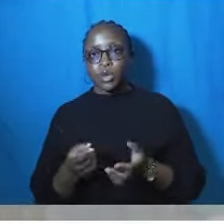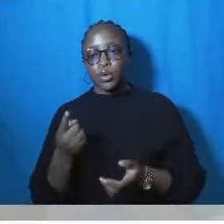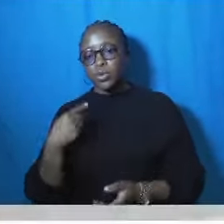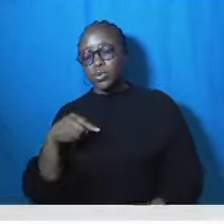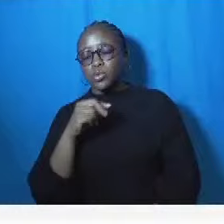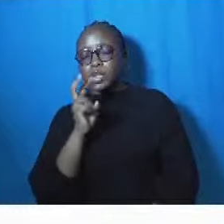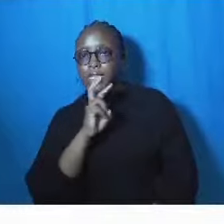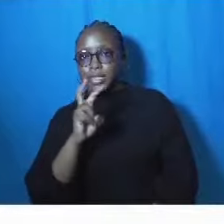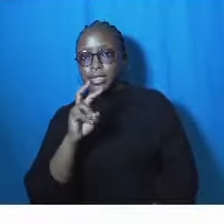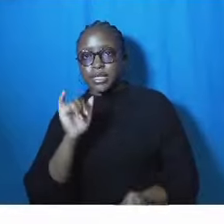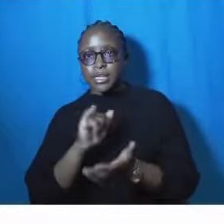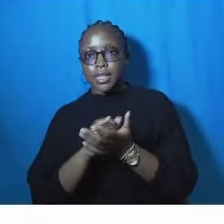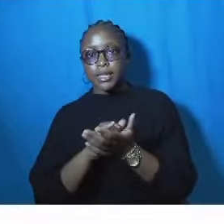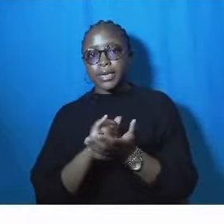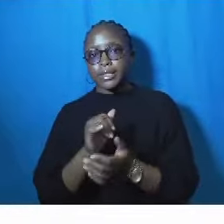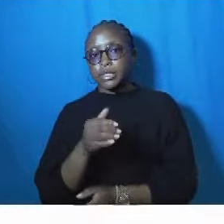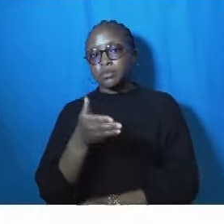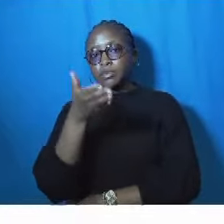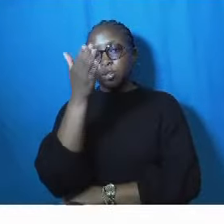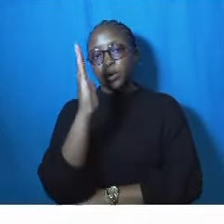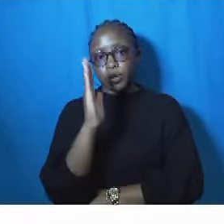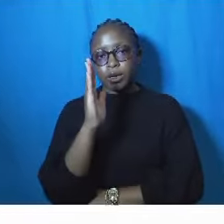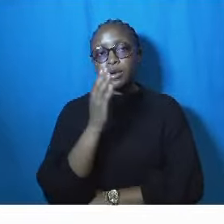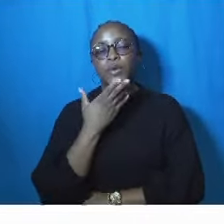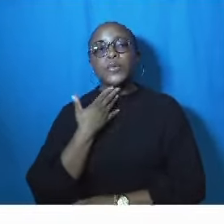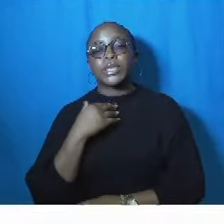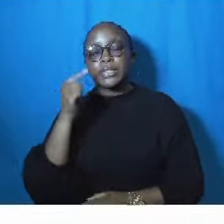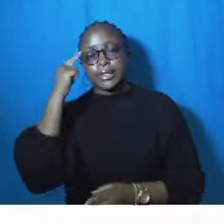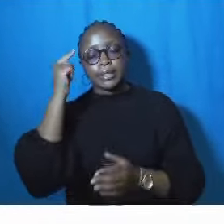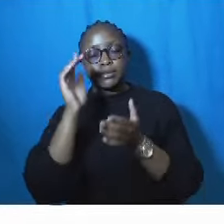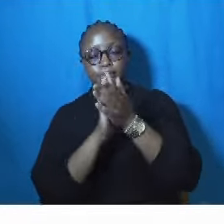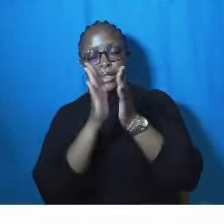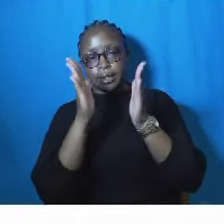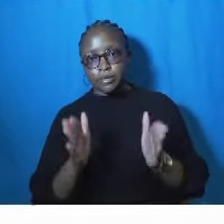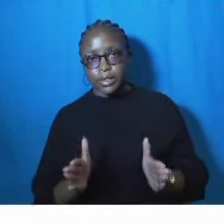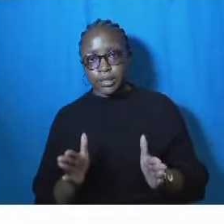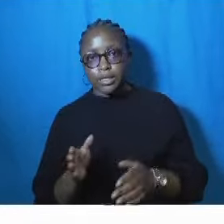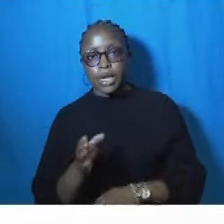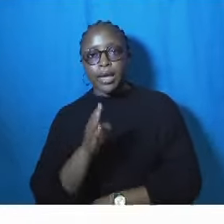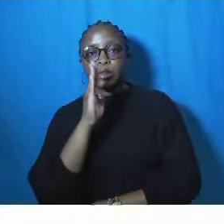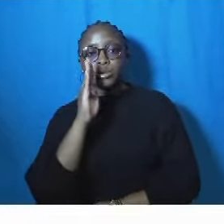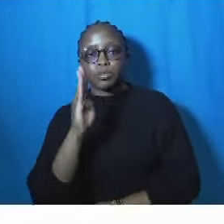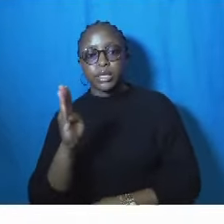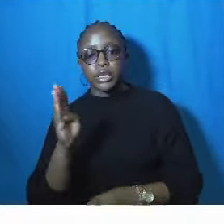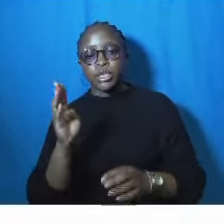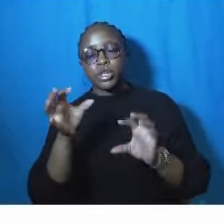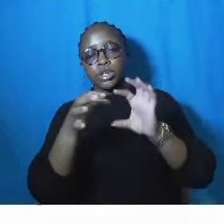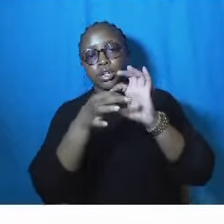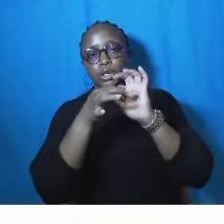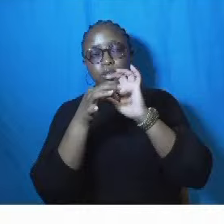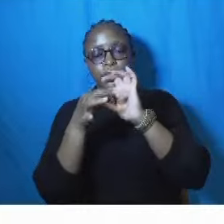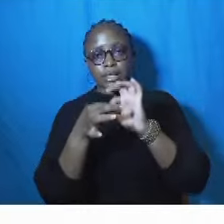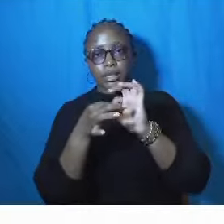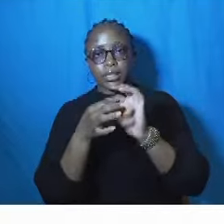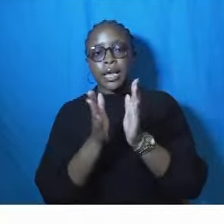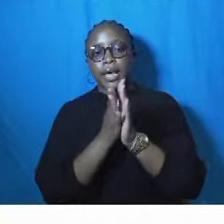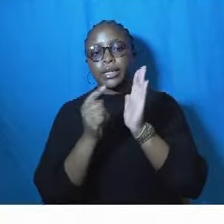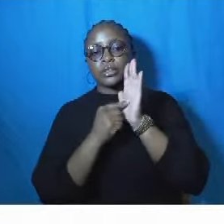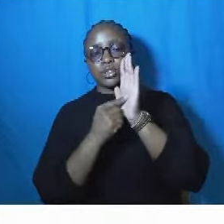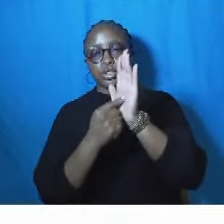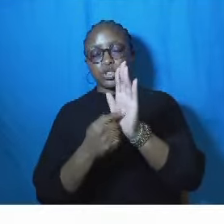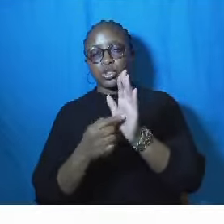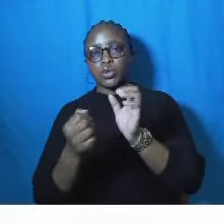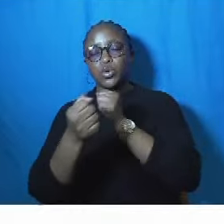God desires believers to be united and reveal his love